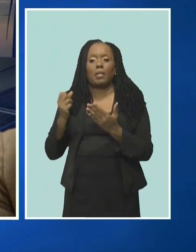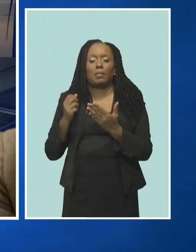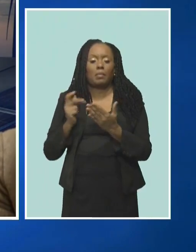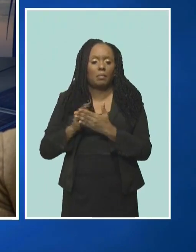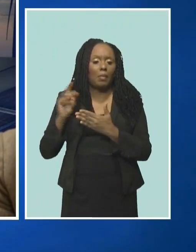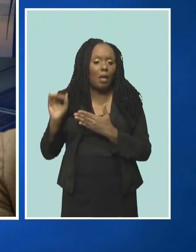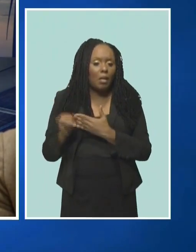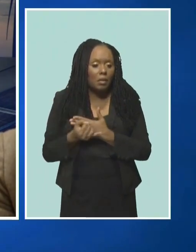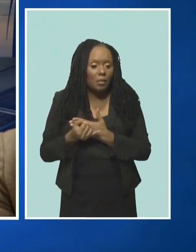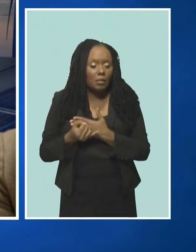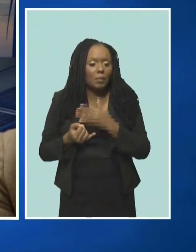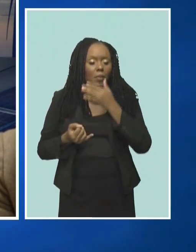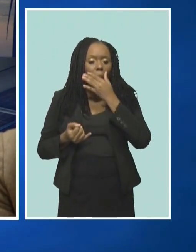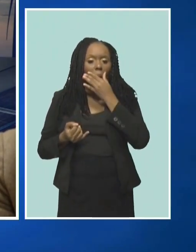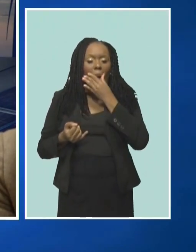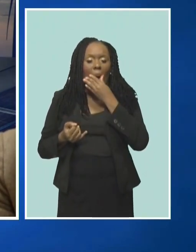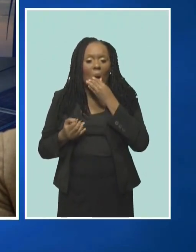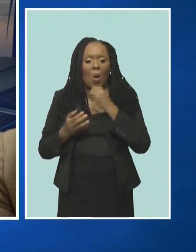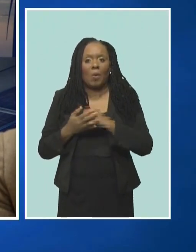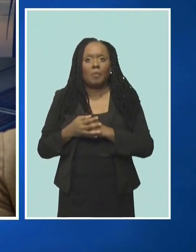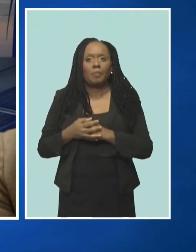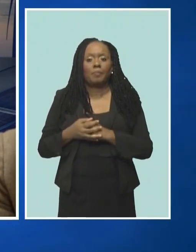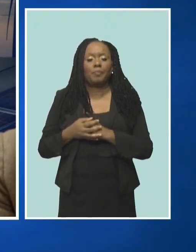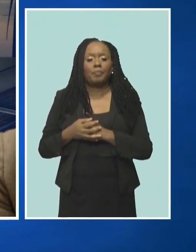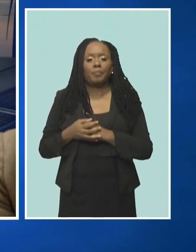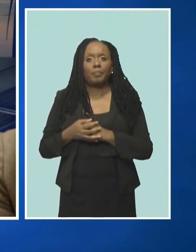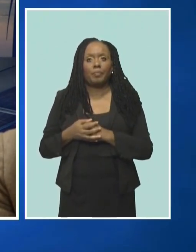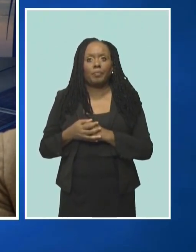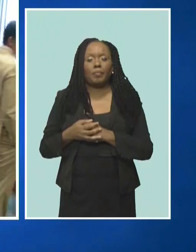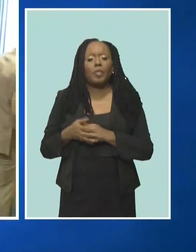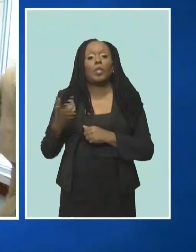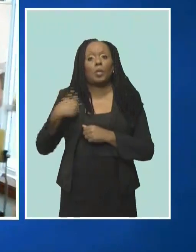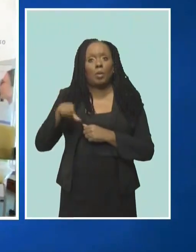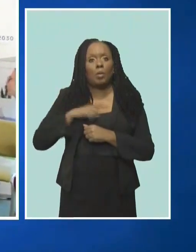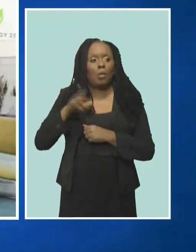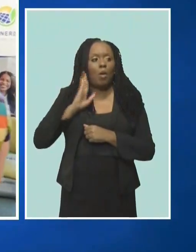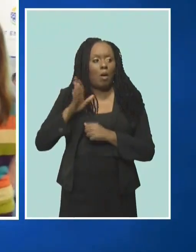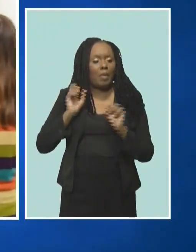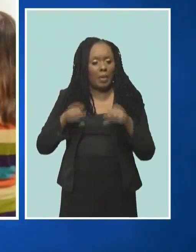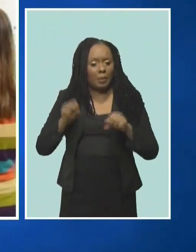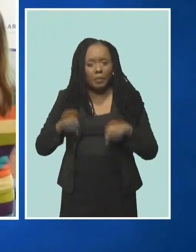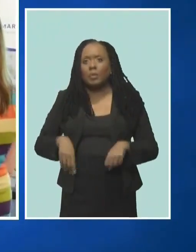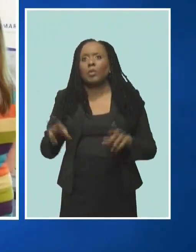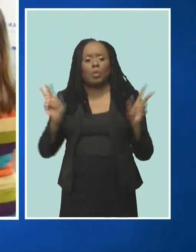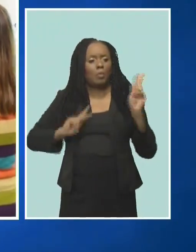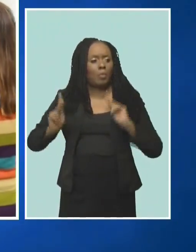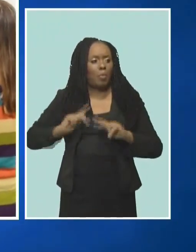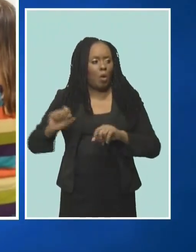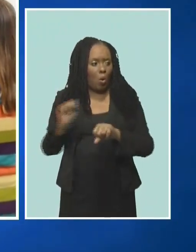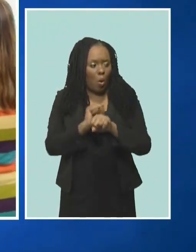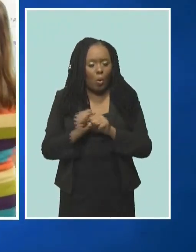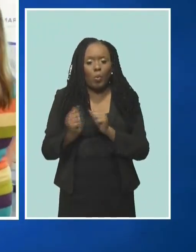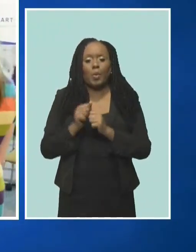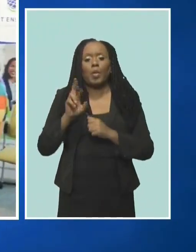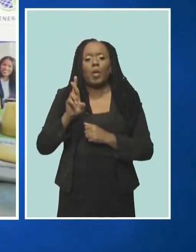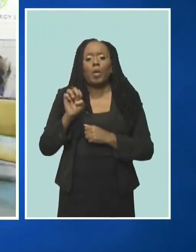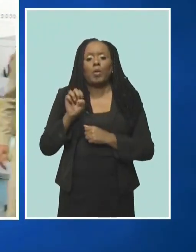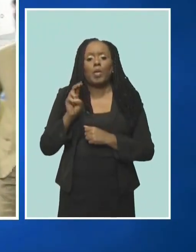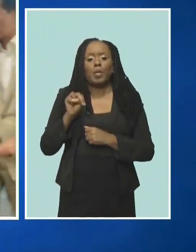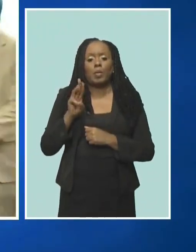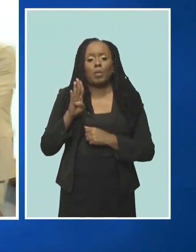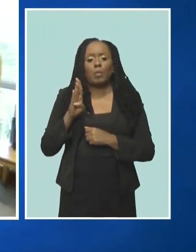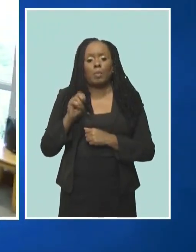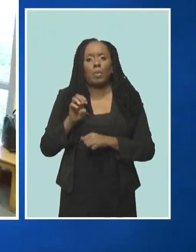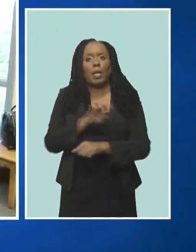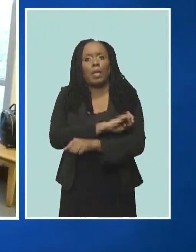storage projects as well. So there's no shortage of appetite. The technocrats have been working on the renewable energy development for the